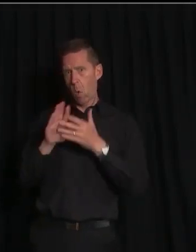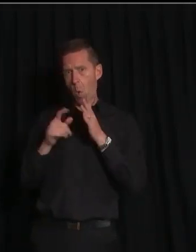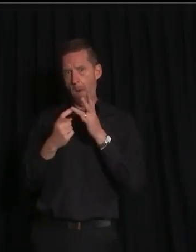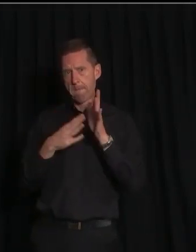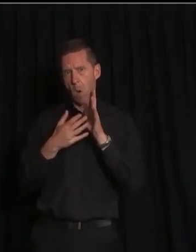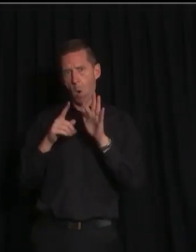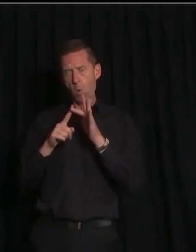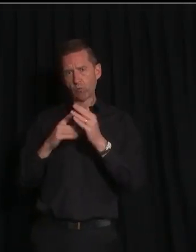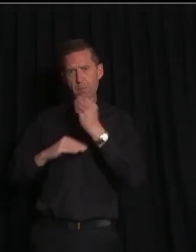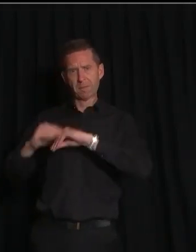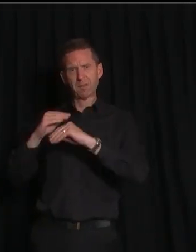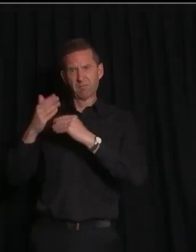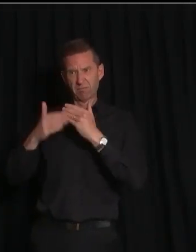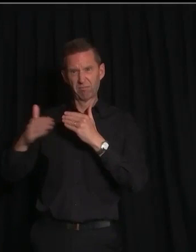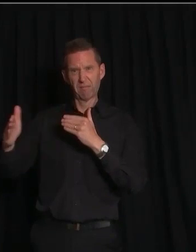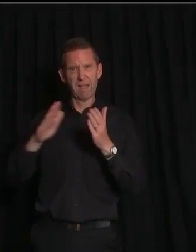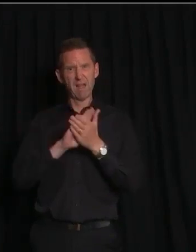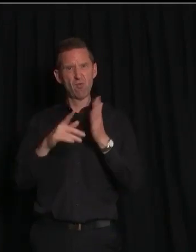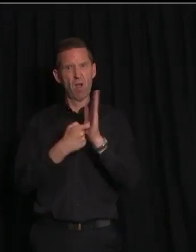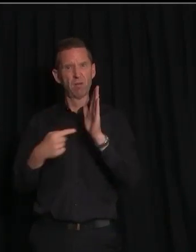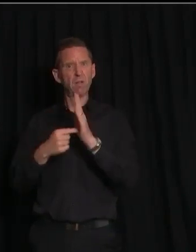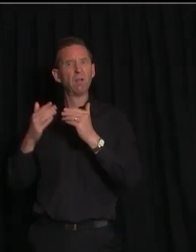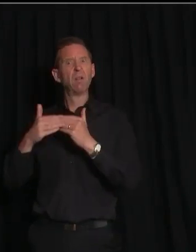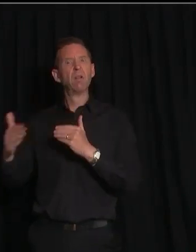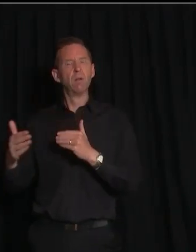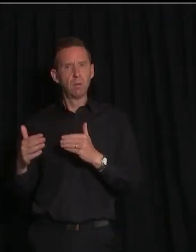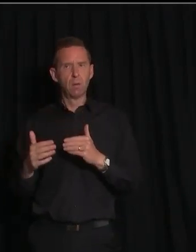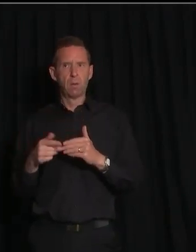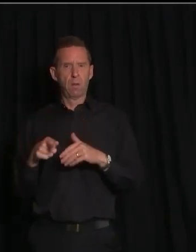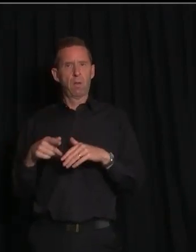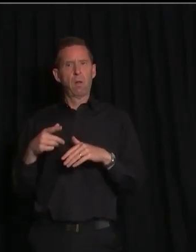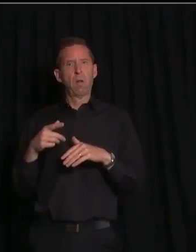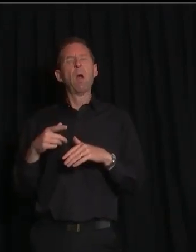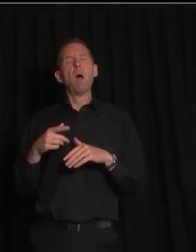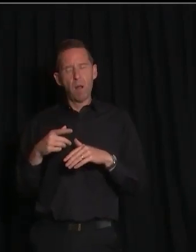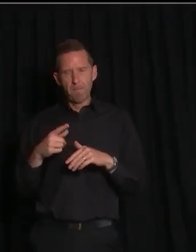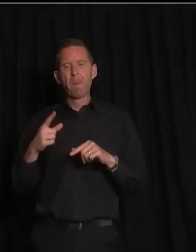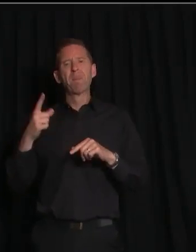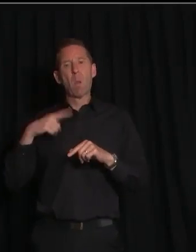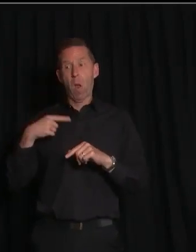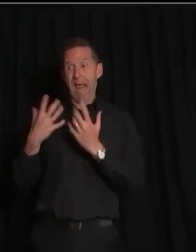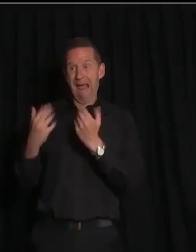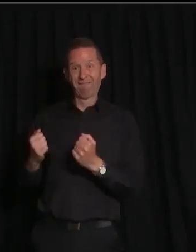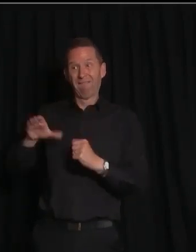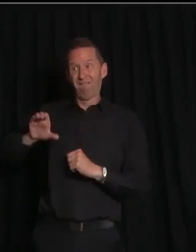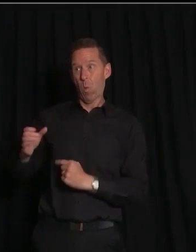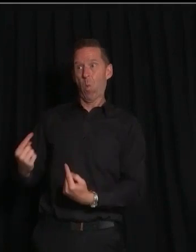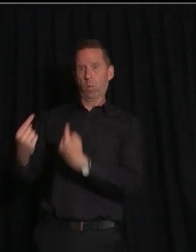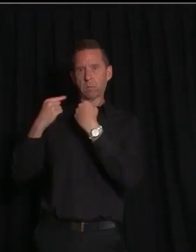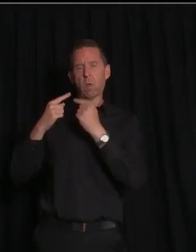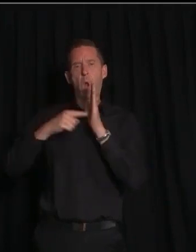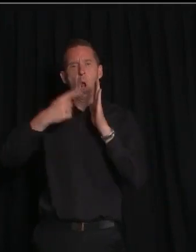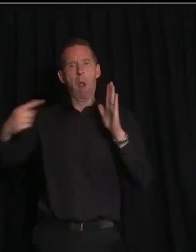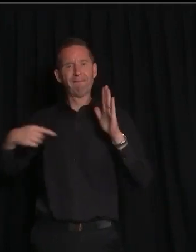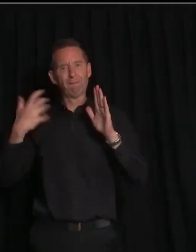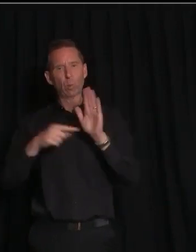intersex people are dependent on the medical institution. And so earlier this year,